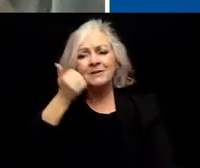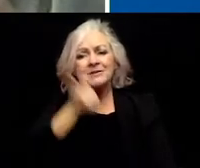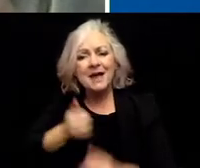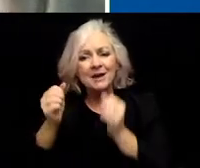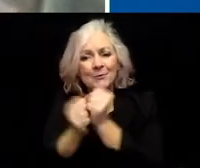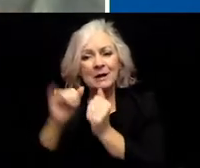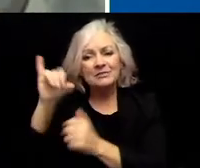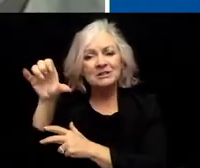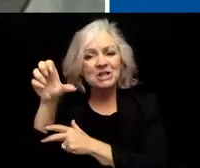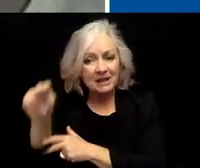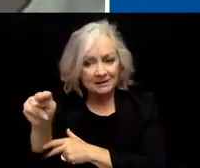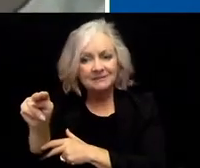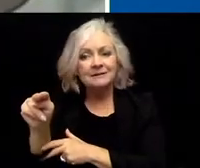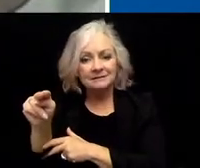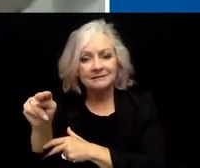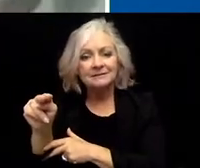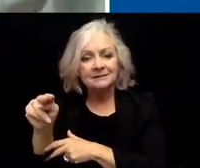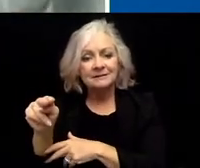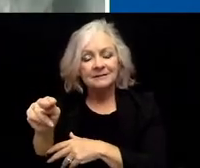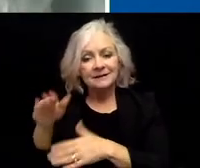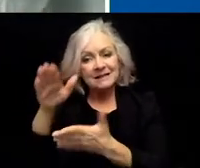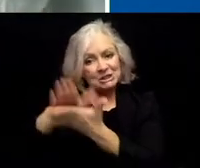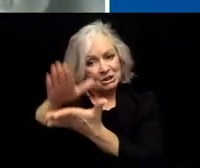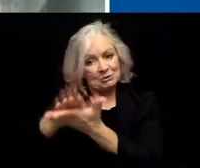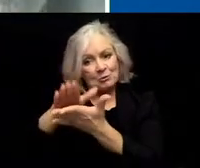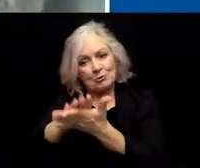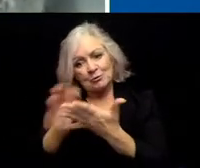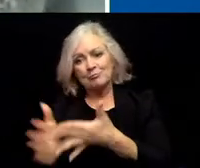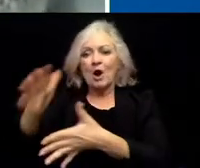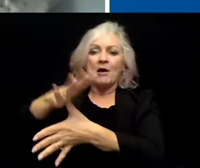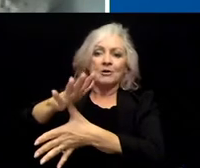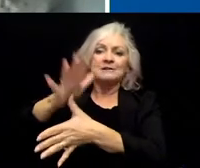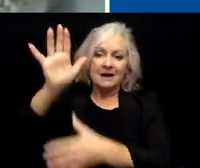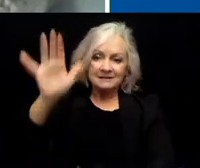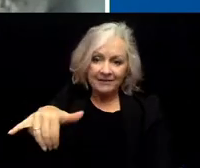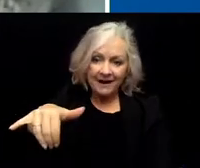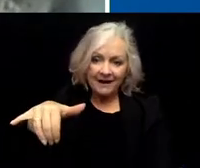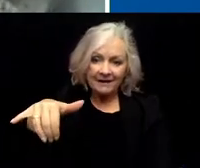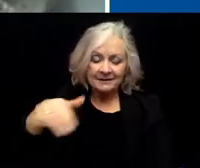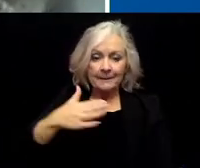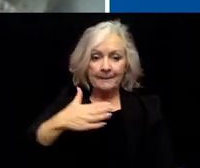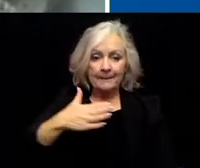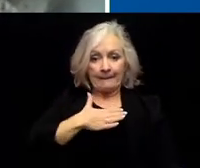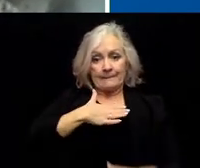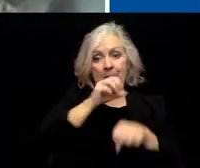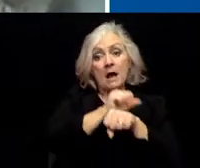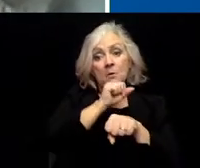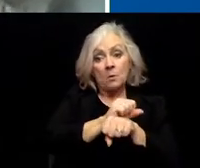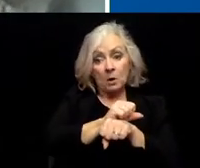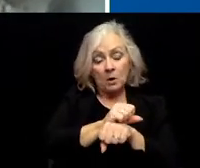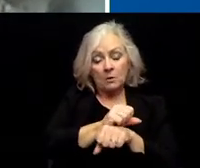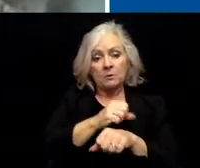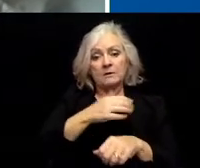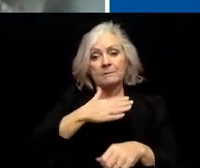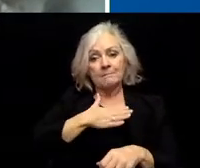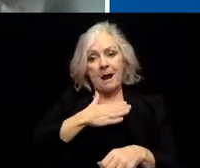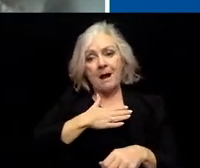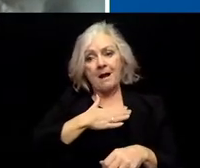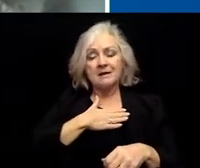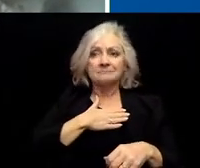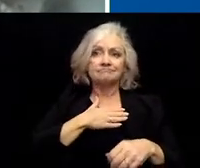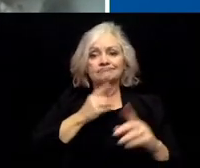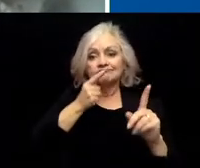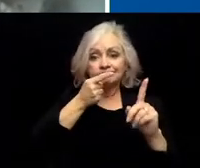included Jaden, because the school made a point of doing that. And you know, in the work that I do with the platform I have and getting to work with great